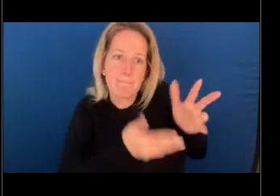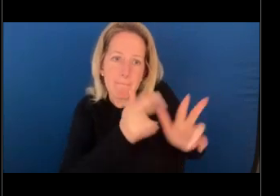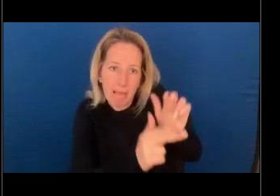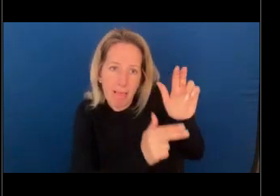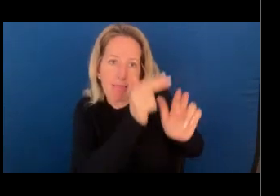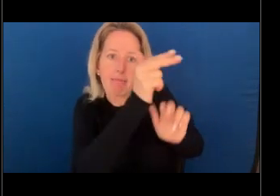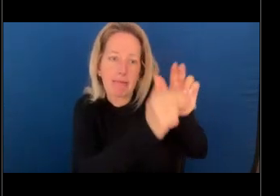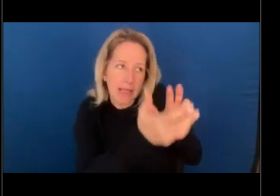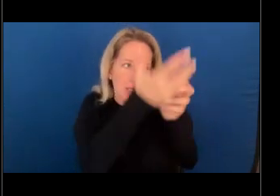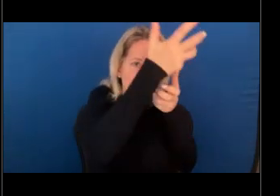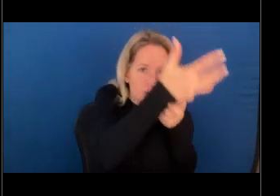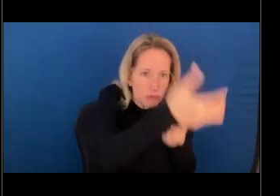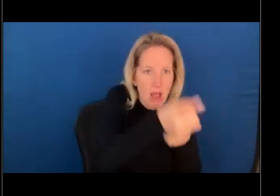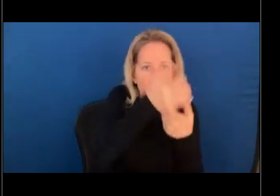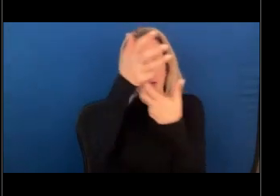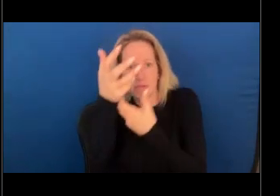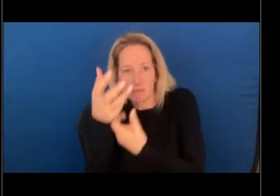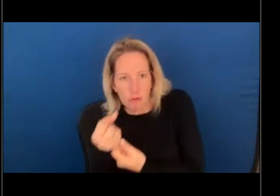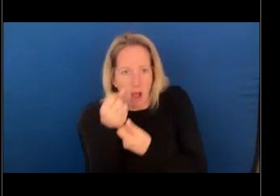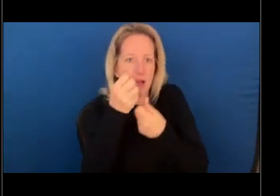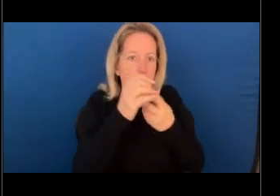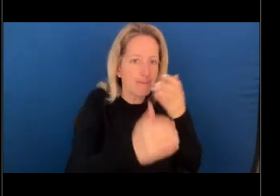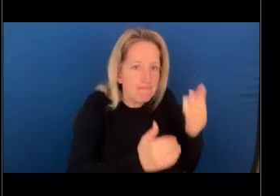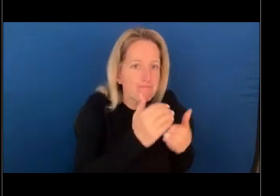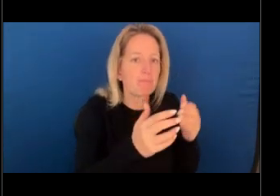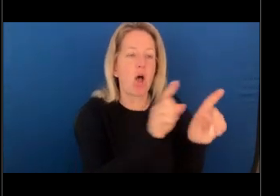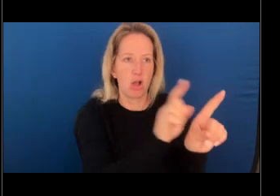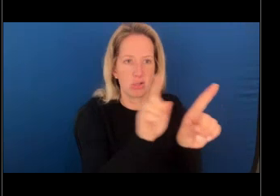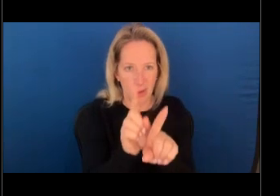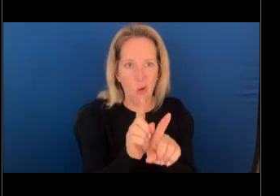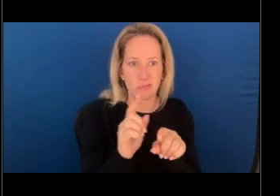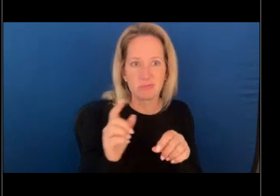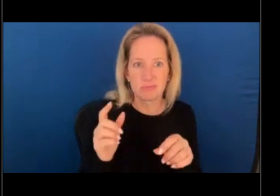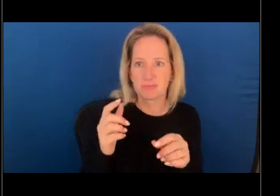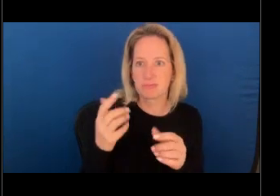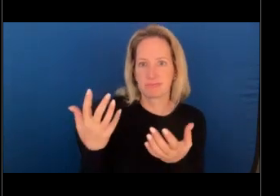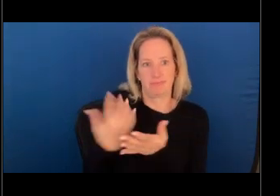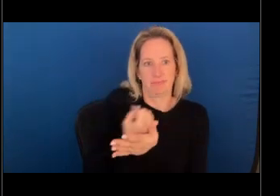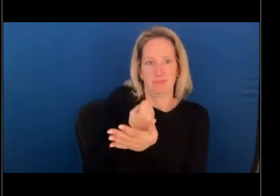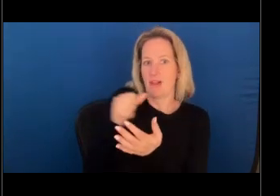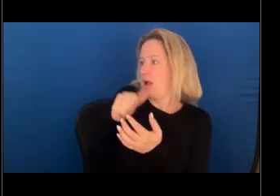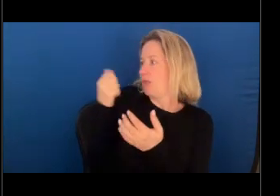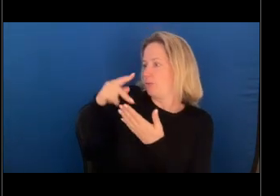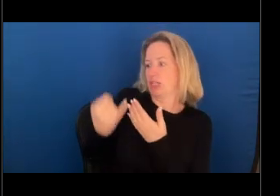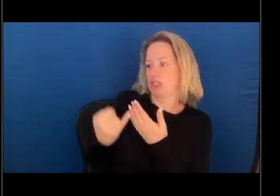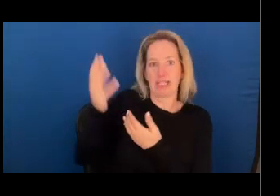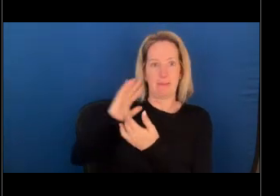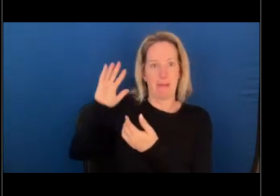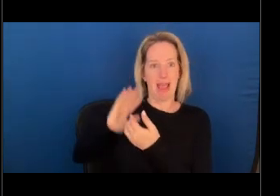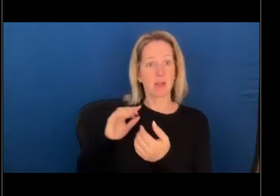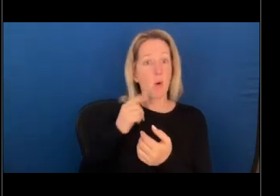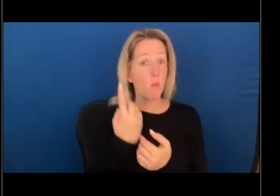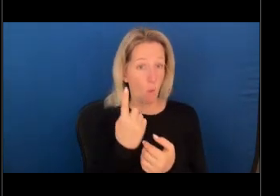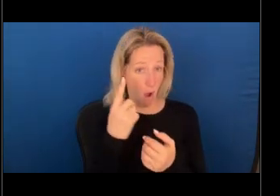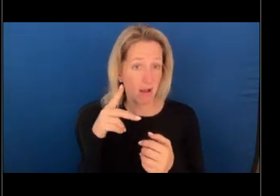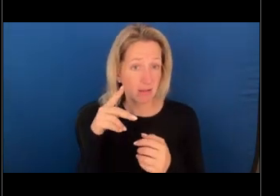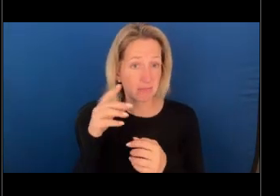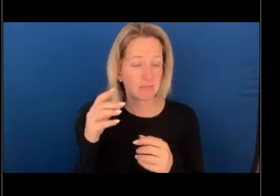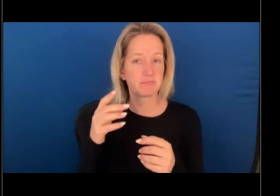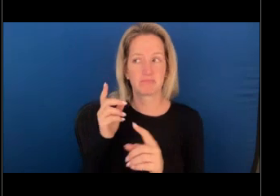on momentum from several previous projects. One of the partners in this current project, Calvin Myers, has